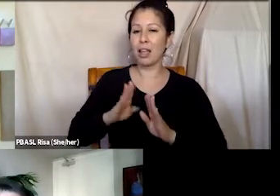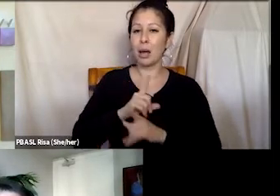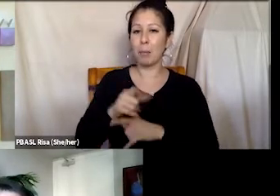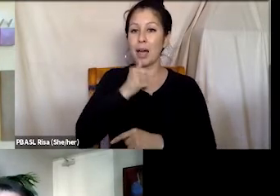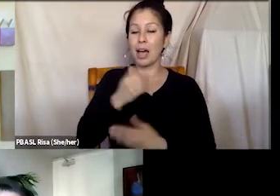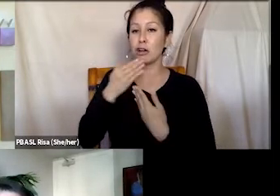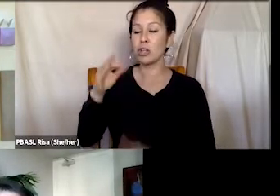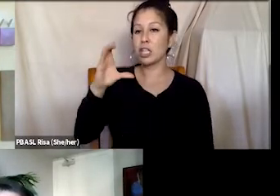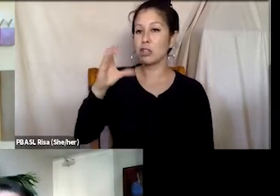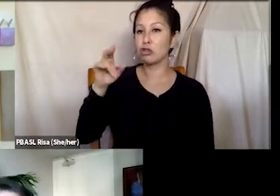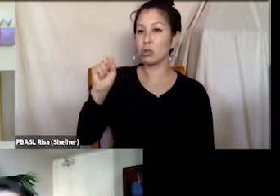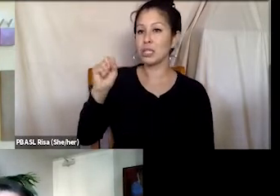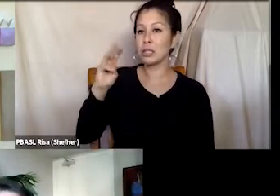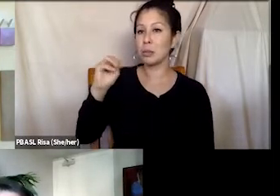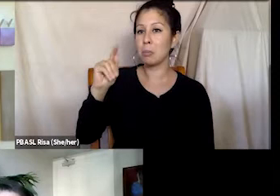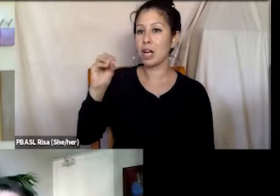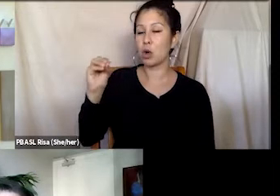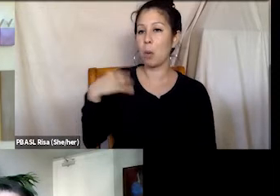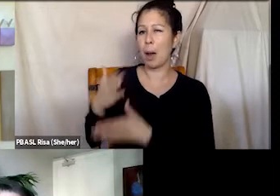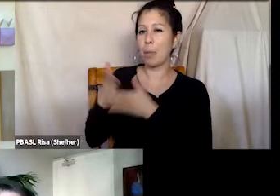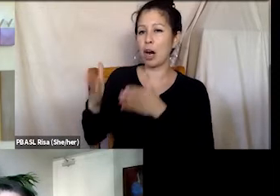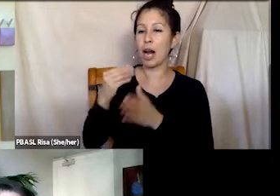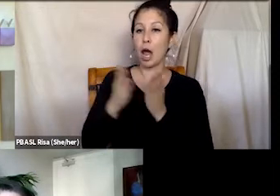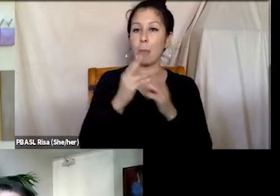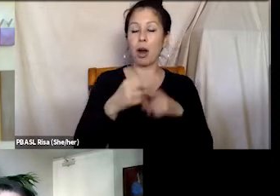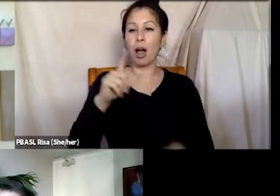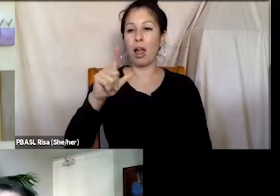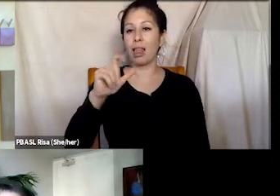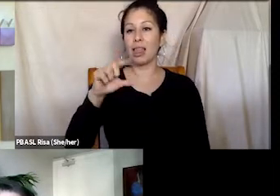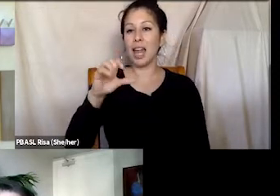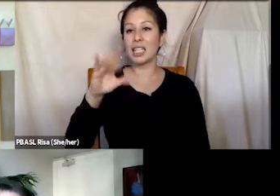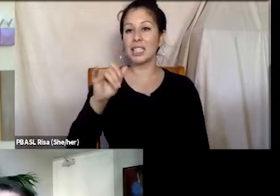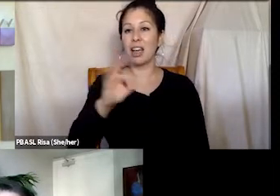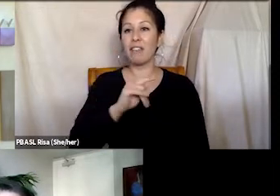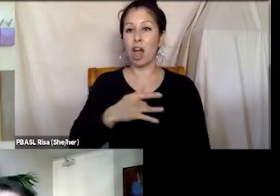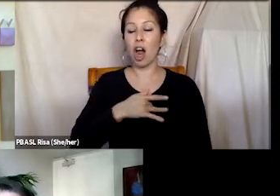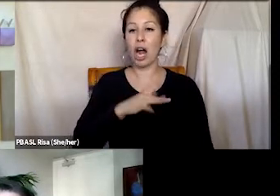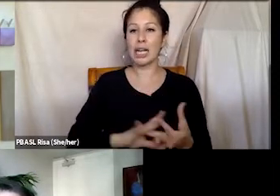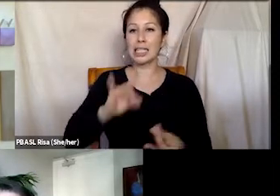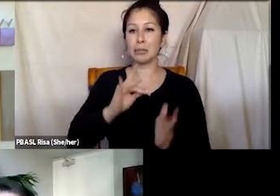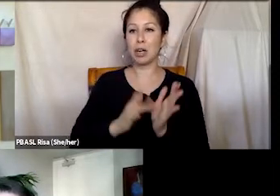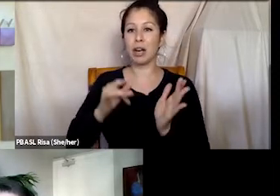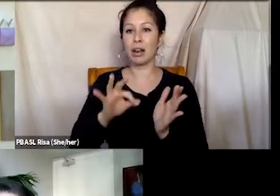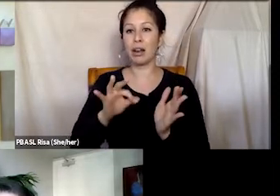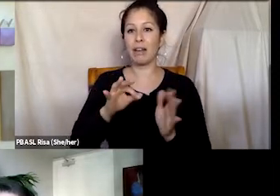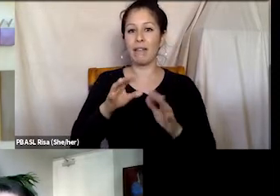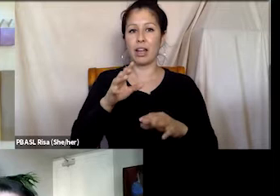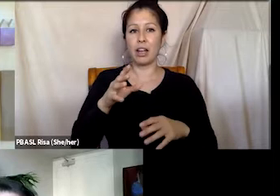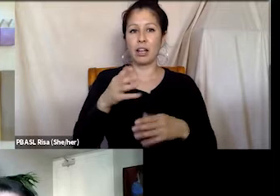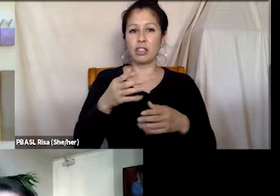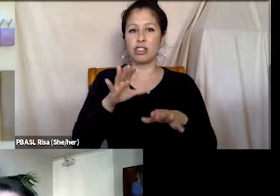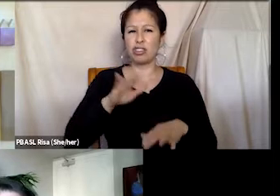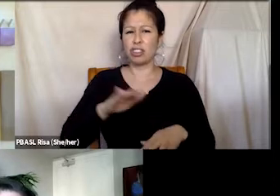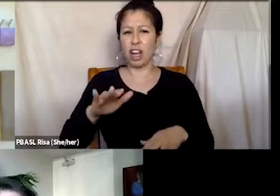Chris Matos, and a book called Legacy of the Heart, Spiritual Advantages of a Painful Childhood. It's a really short little